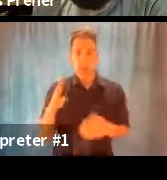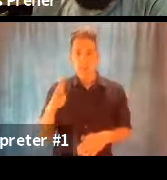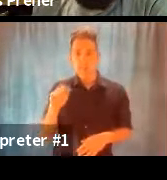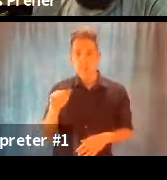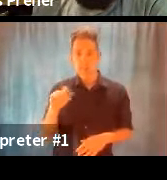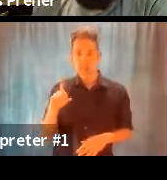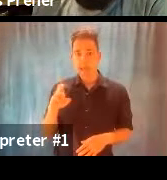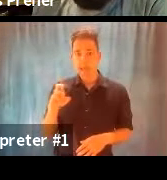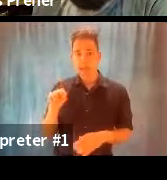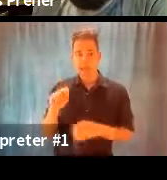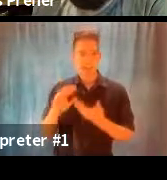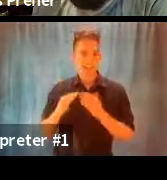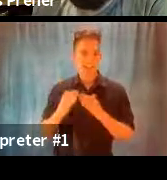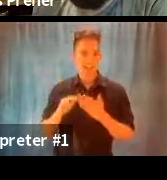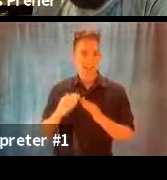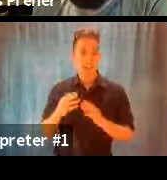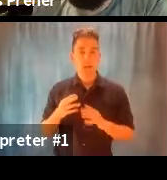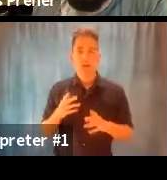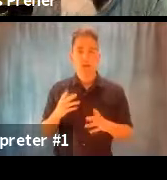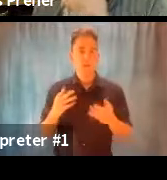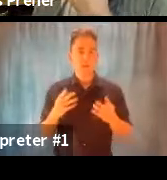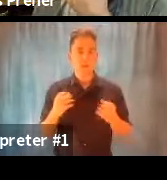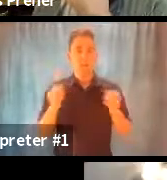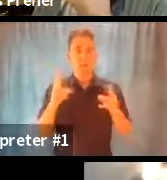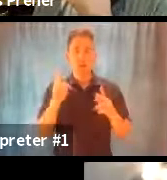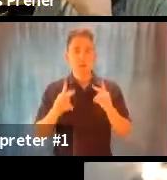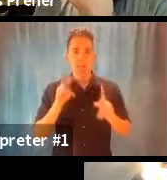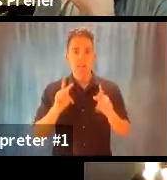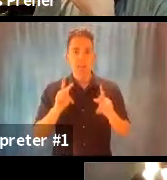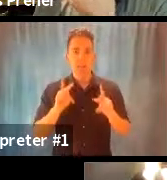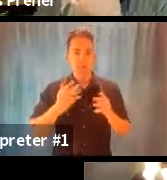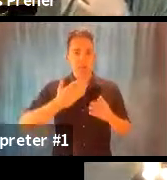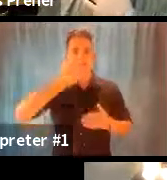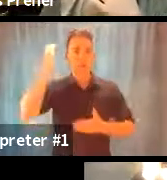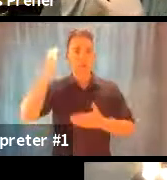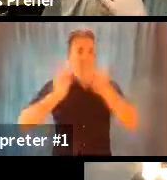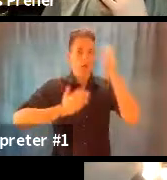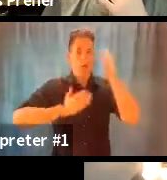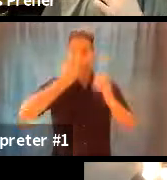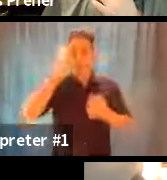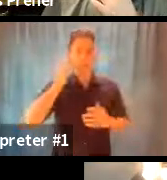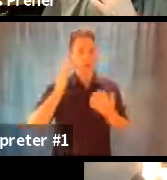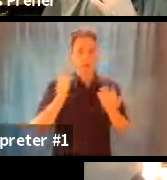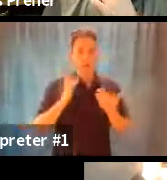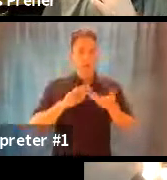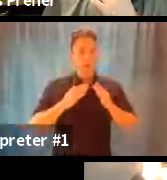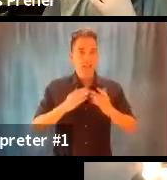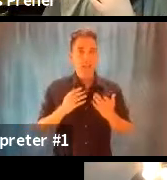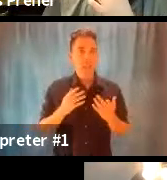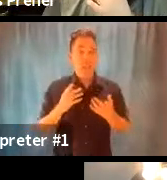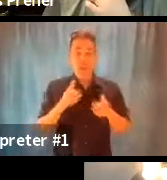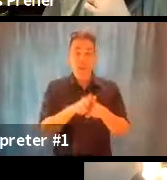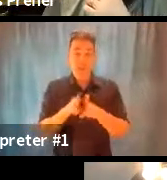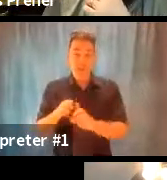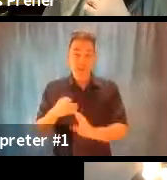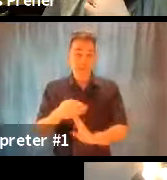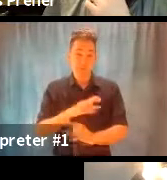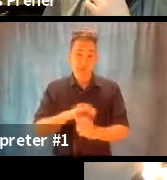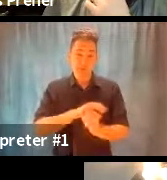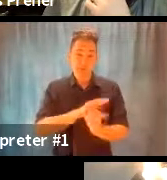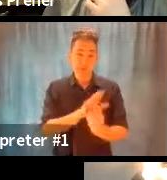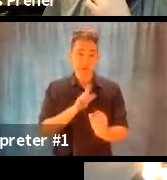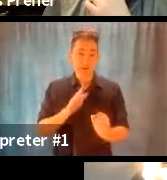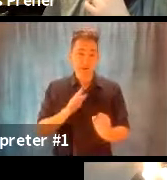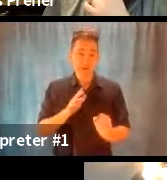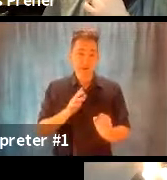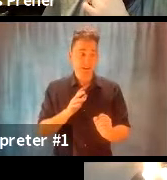overlooked a lot. And even before the pandemic, there were lots of high needs in